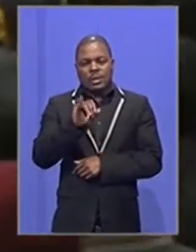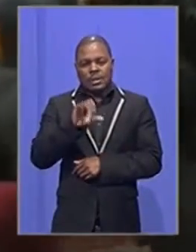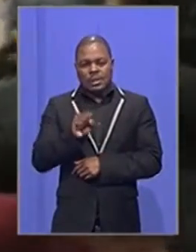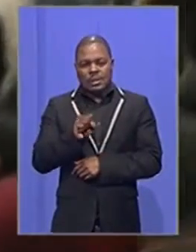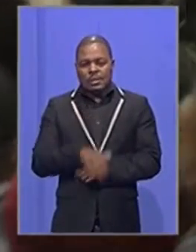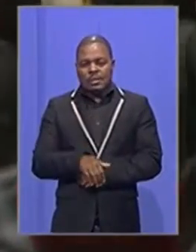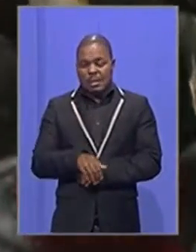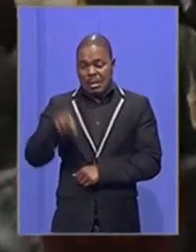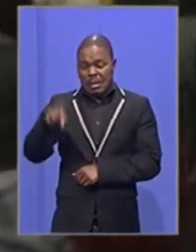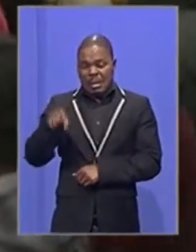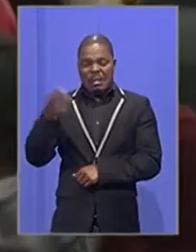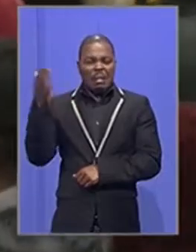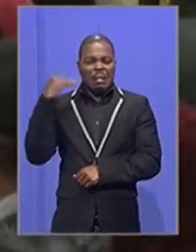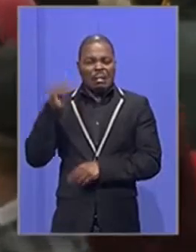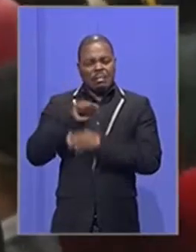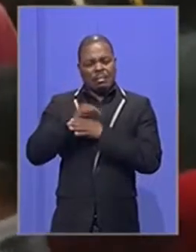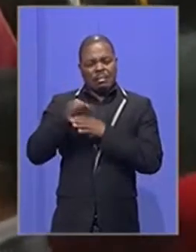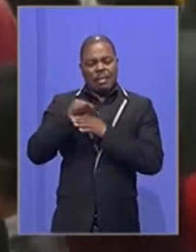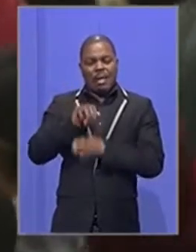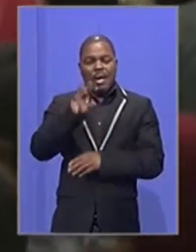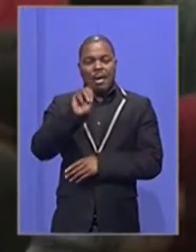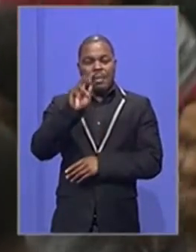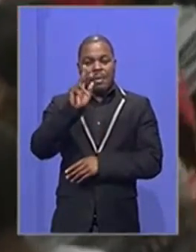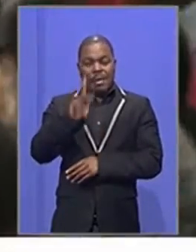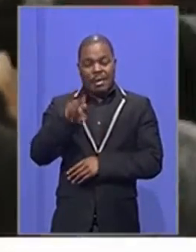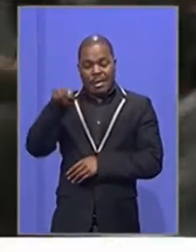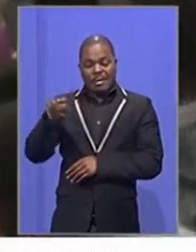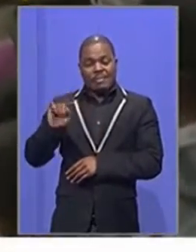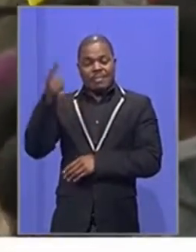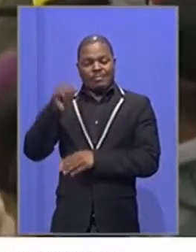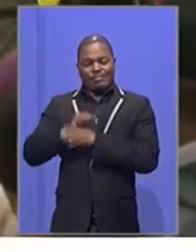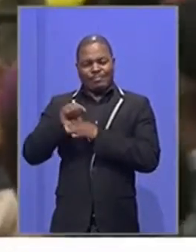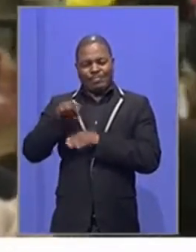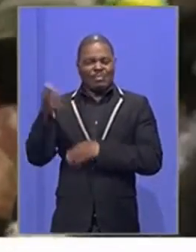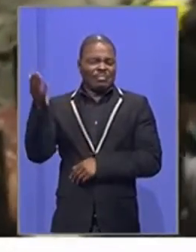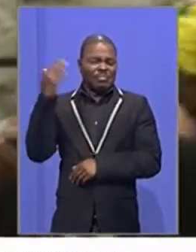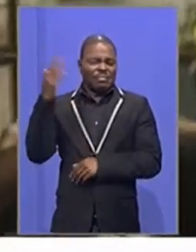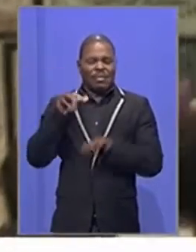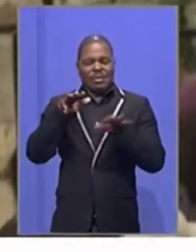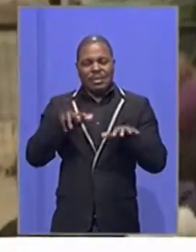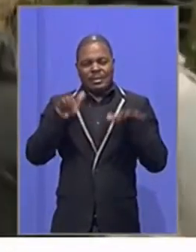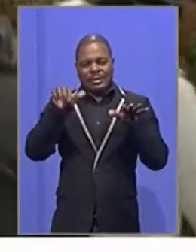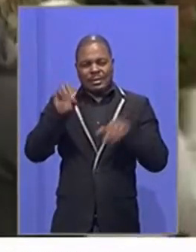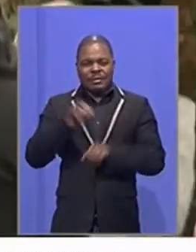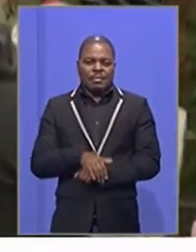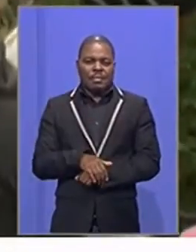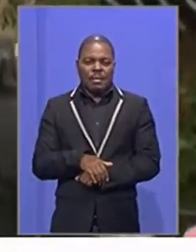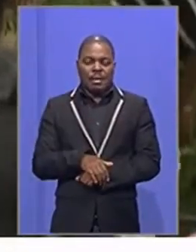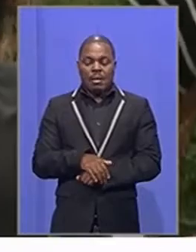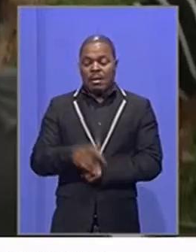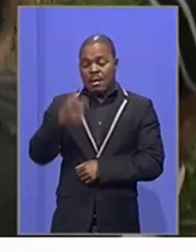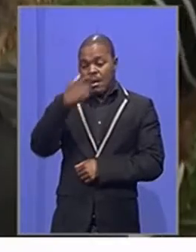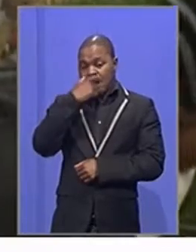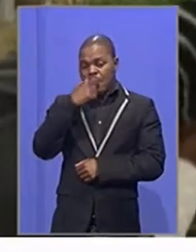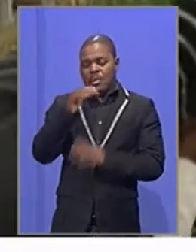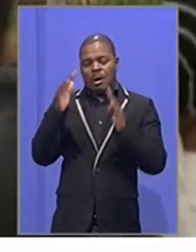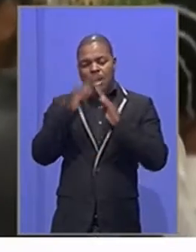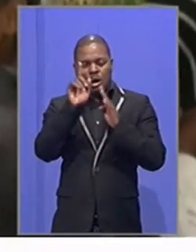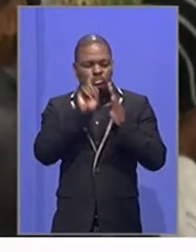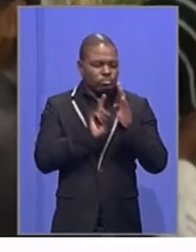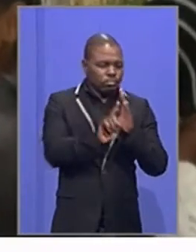kampo ya pele ya boikwetliso ba Umkhonto wesizwe bo etsahalletseng teng dilemong tsa bo 60. Ramaphosa o kene ntlo le